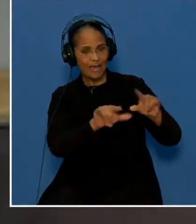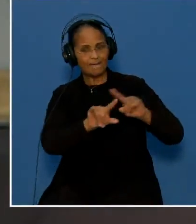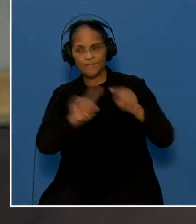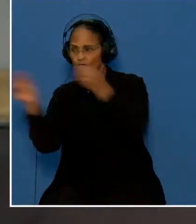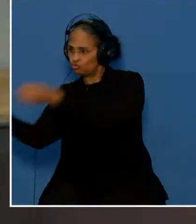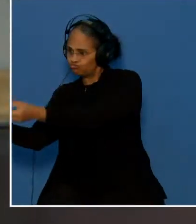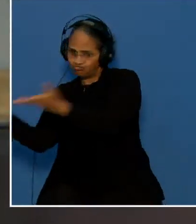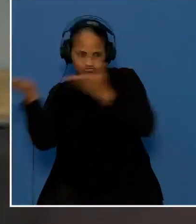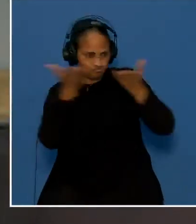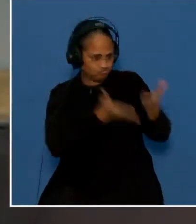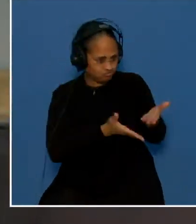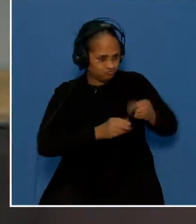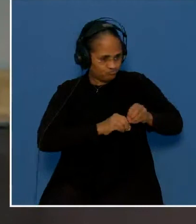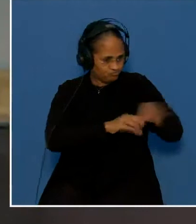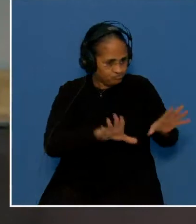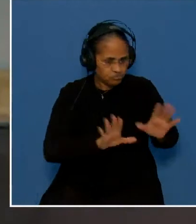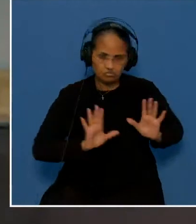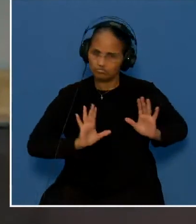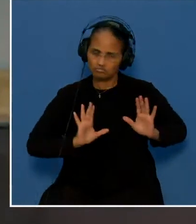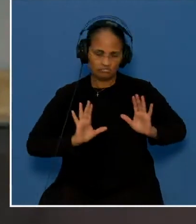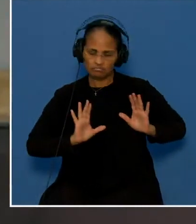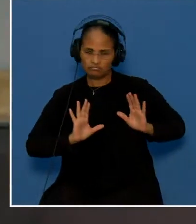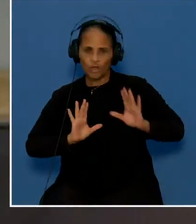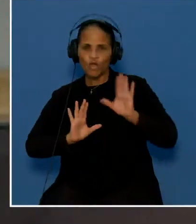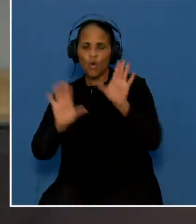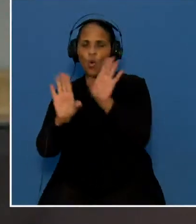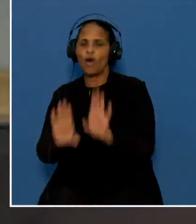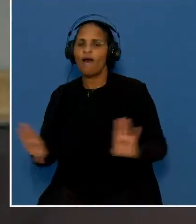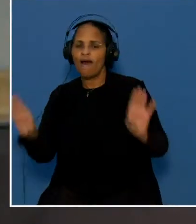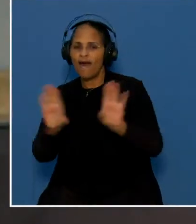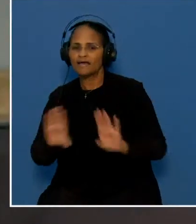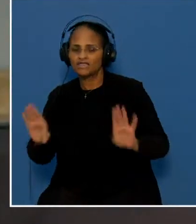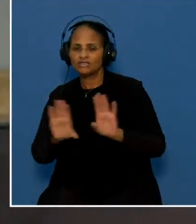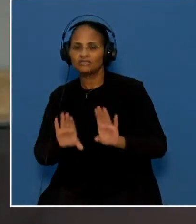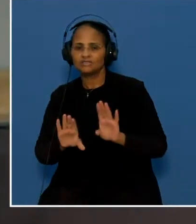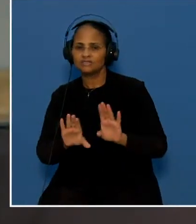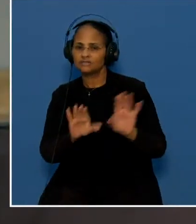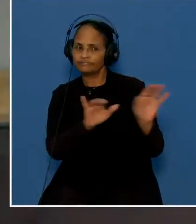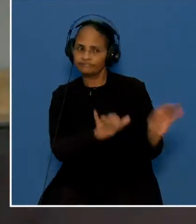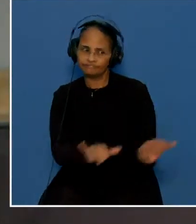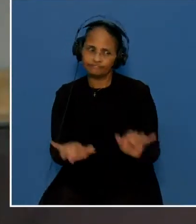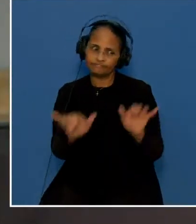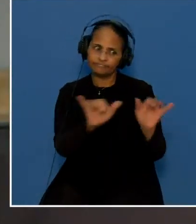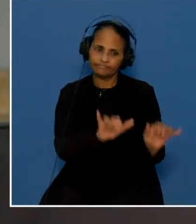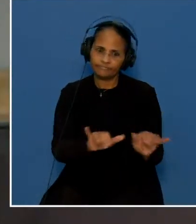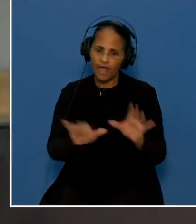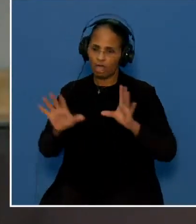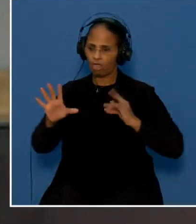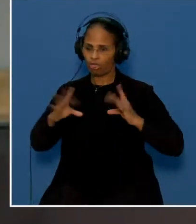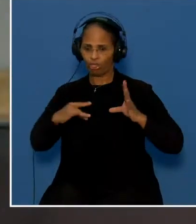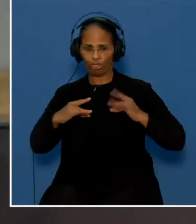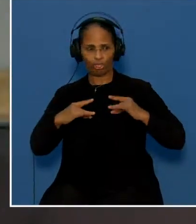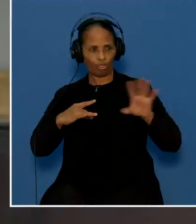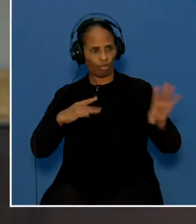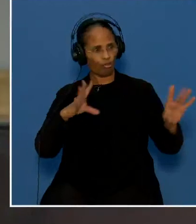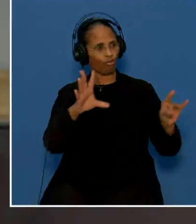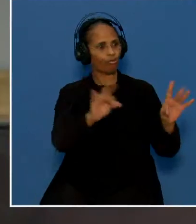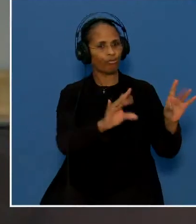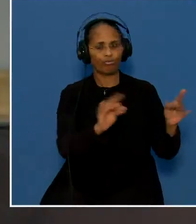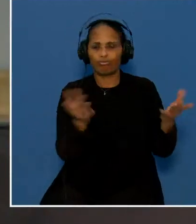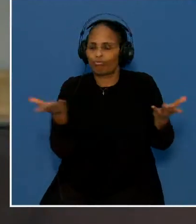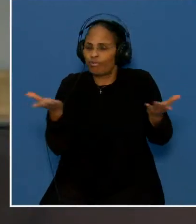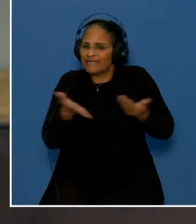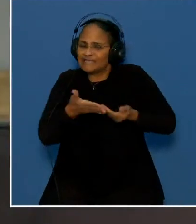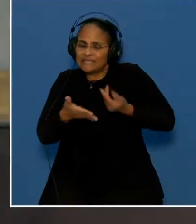the outside world to them. Your actions are their actions. Your germs are their germs. As I've